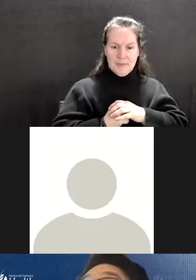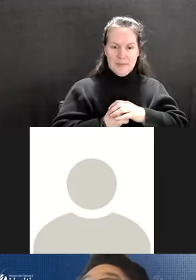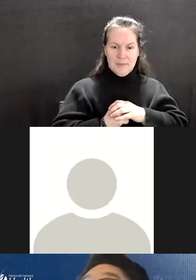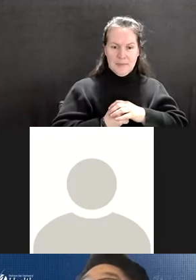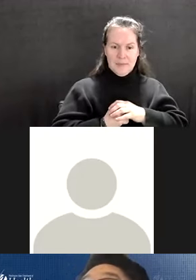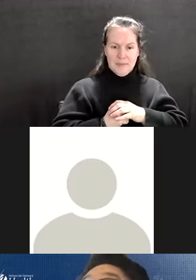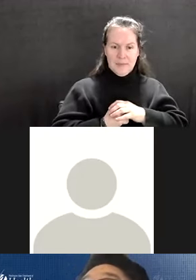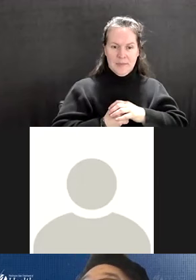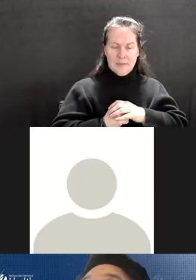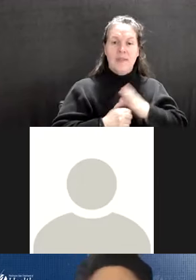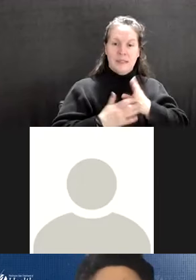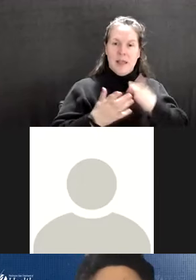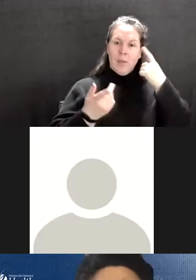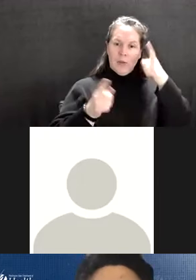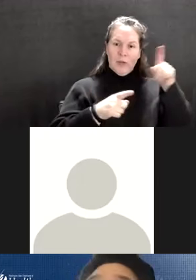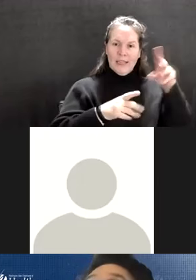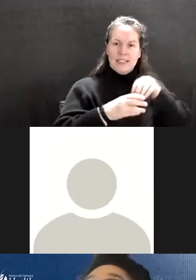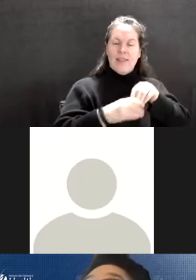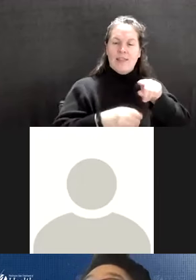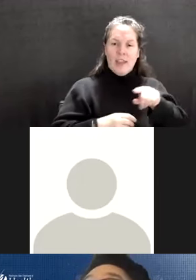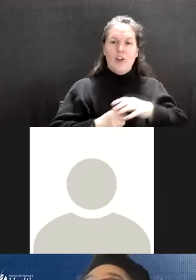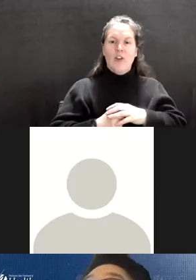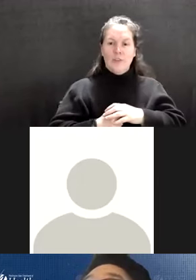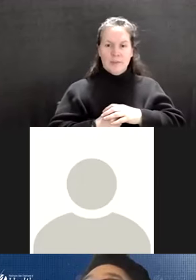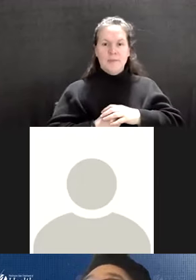There's some agreeance in there.